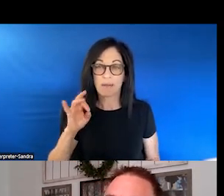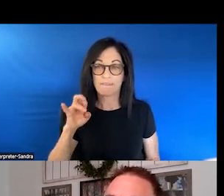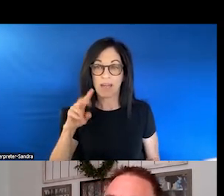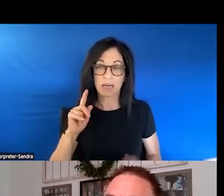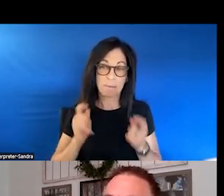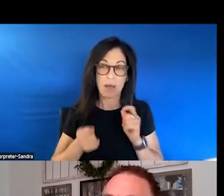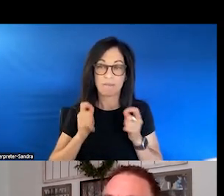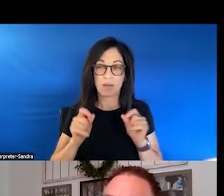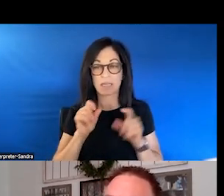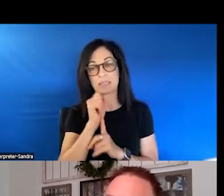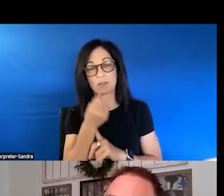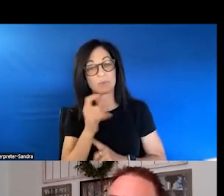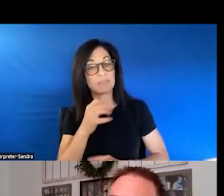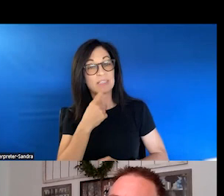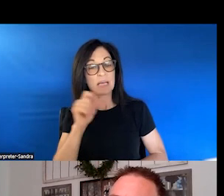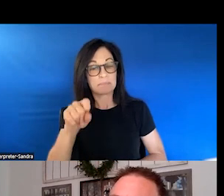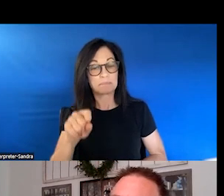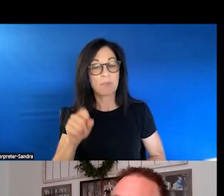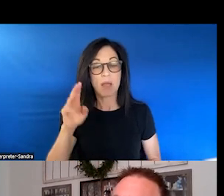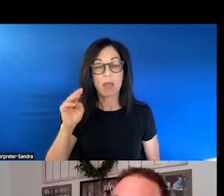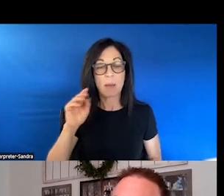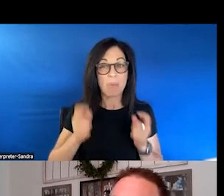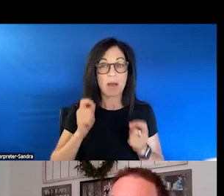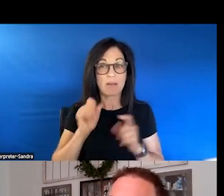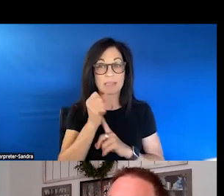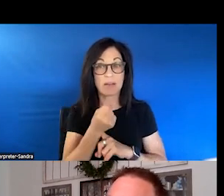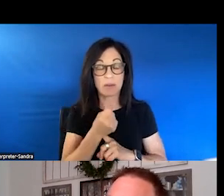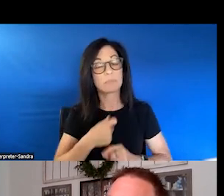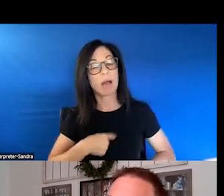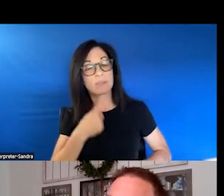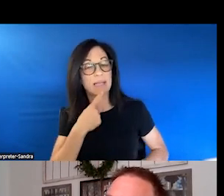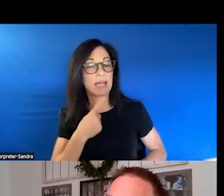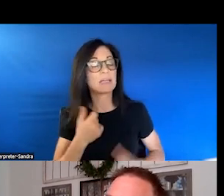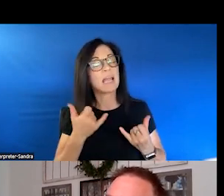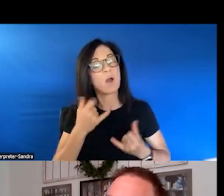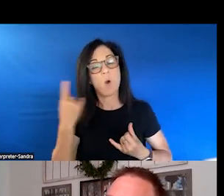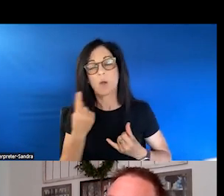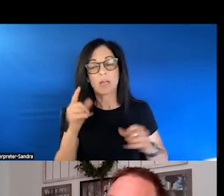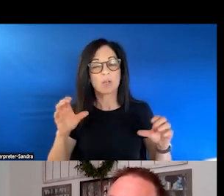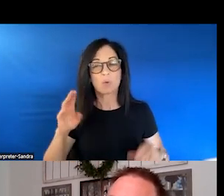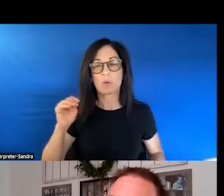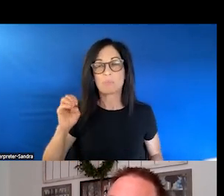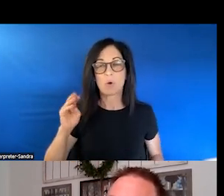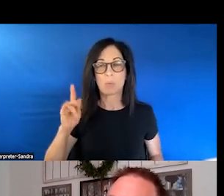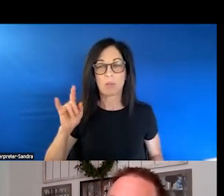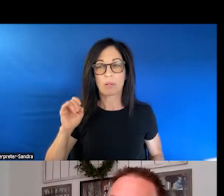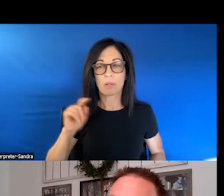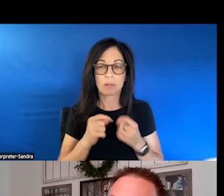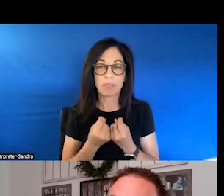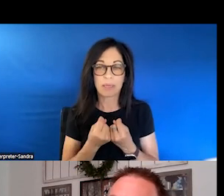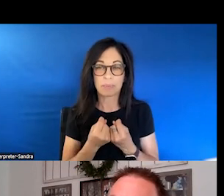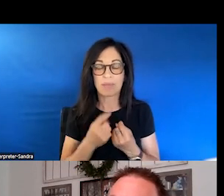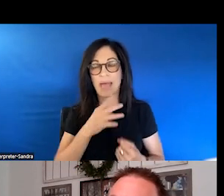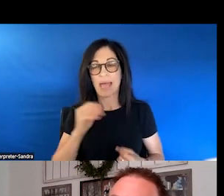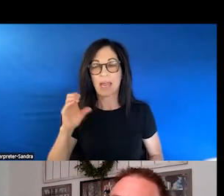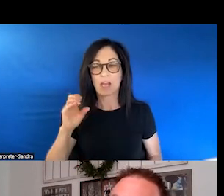say add a modified scenario here, and what I say is we are only going to do mobile teams at this point and crisis receiving